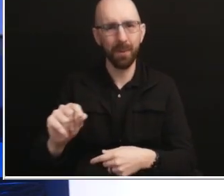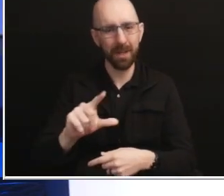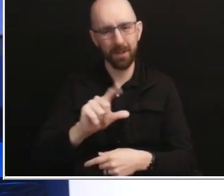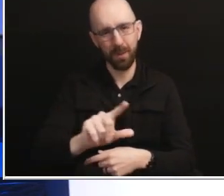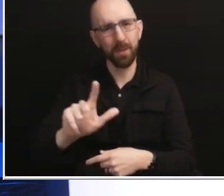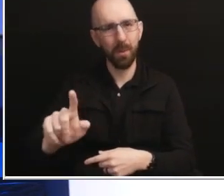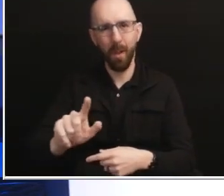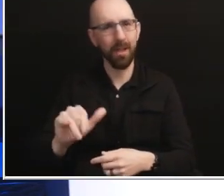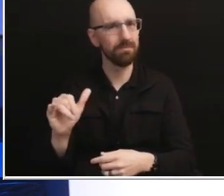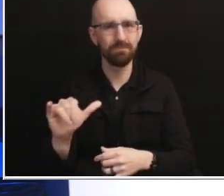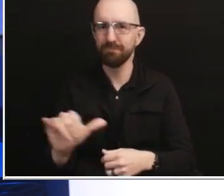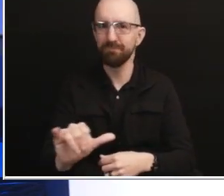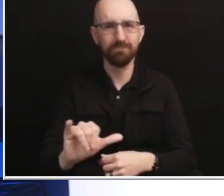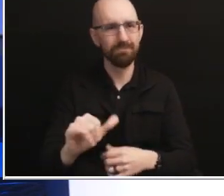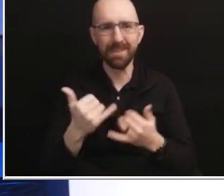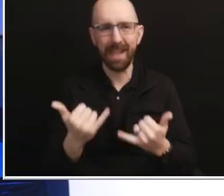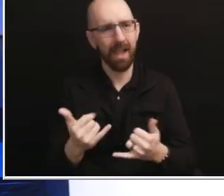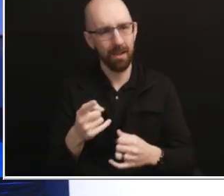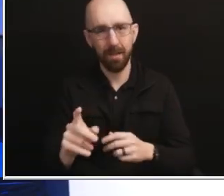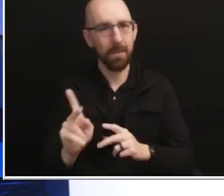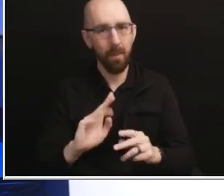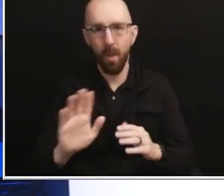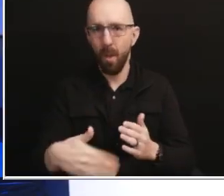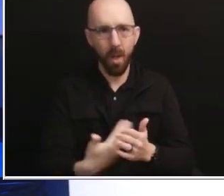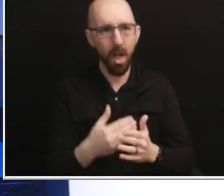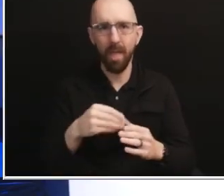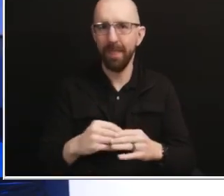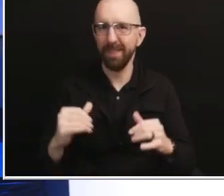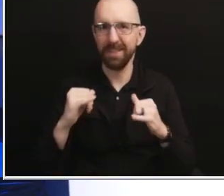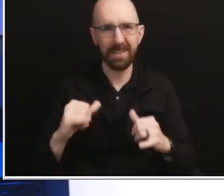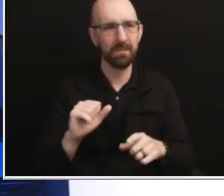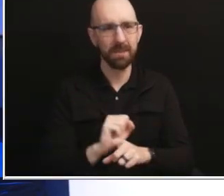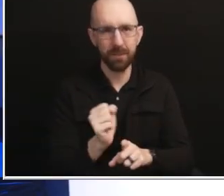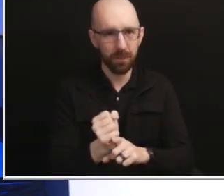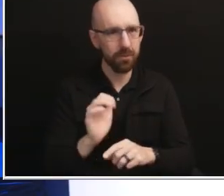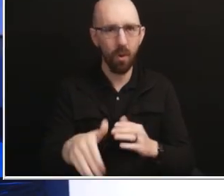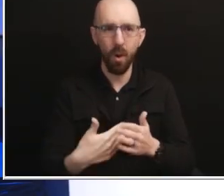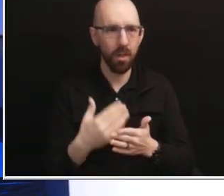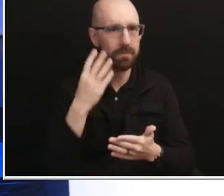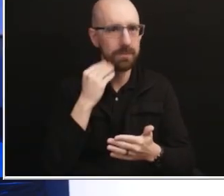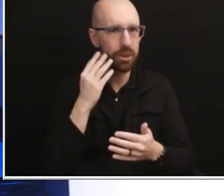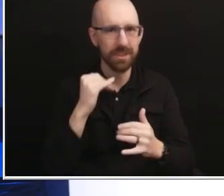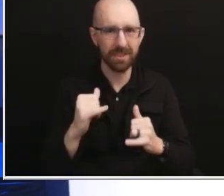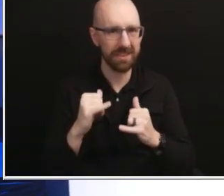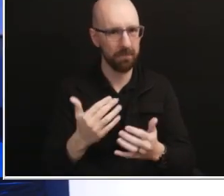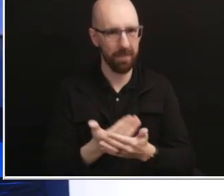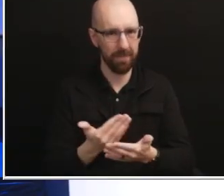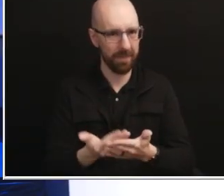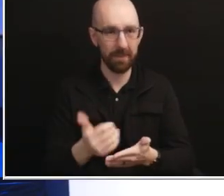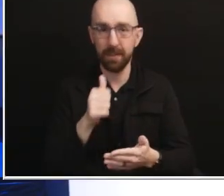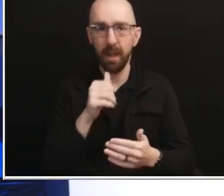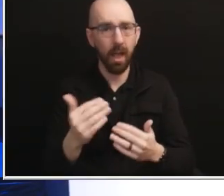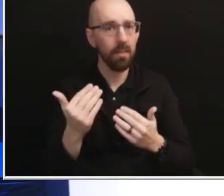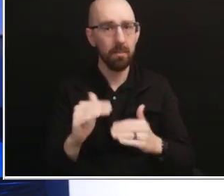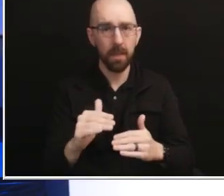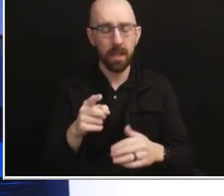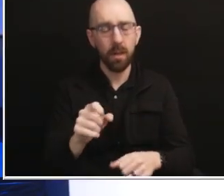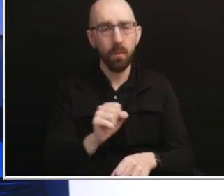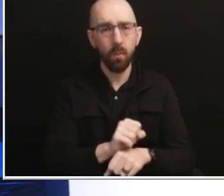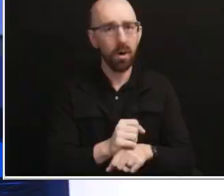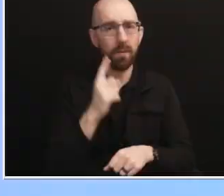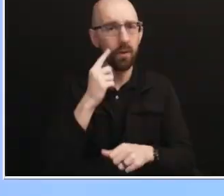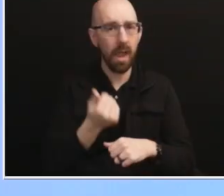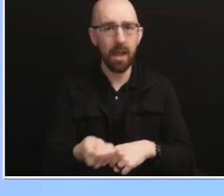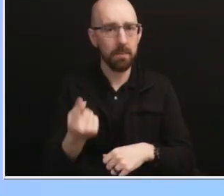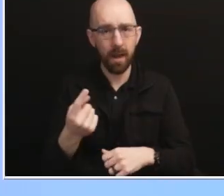right, where we were all in the same boat. We were all experiencing the same thing. And it's not limited. It works for anybody,